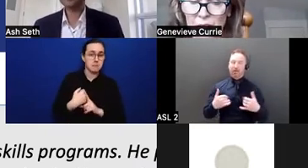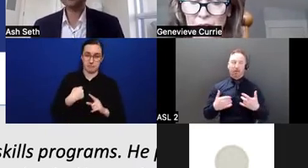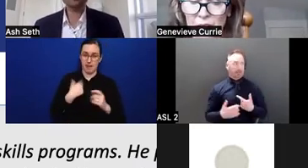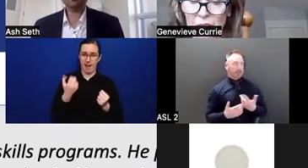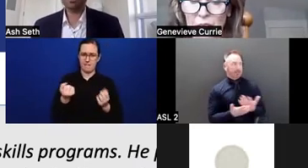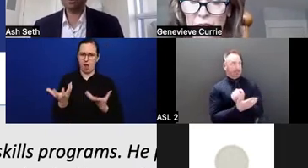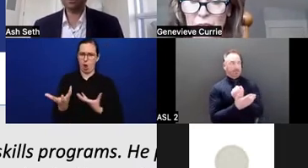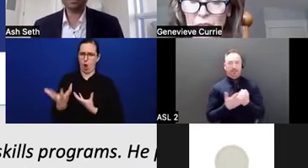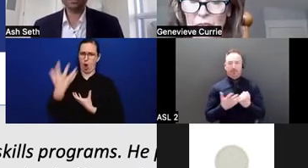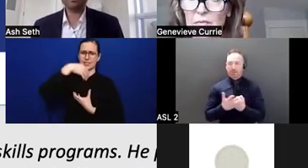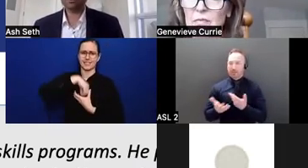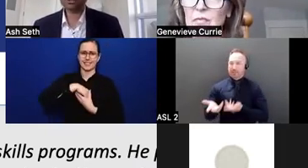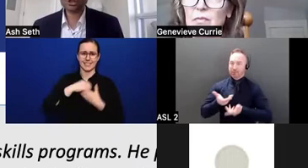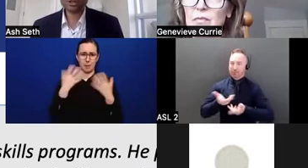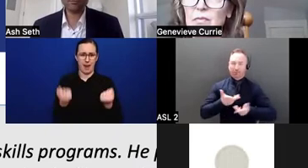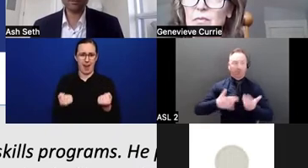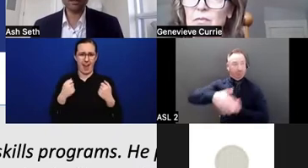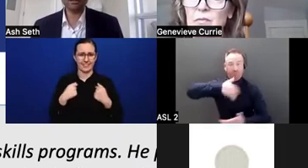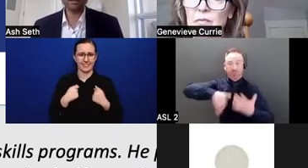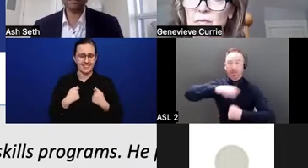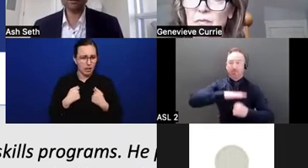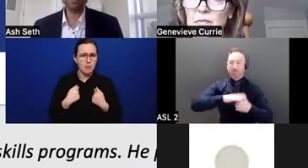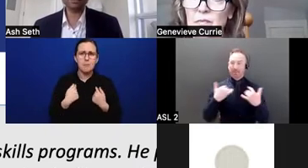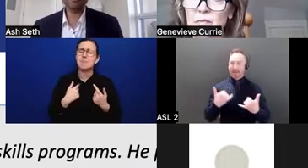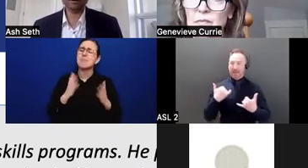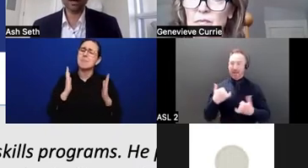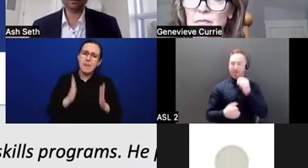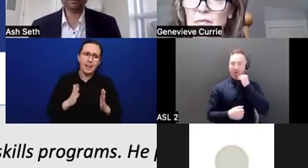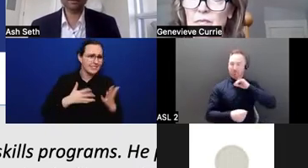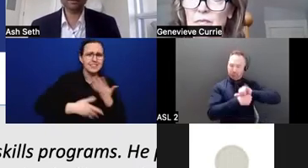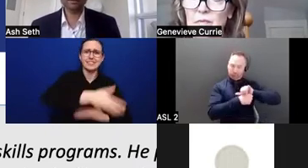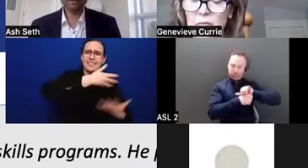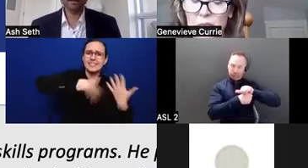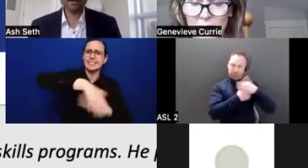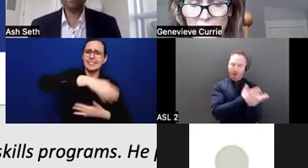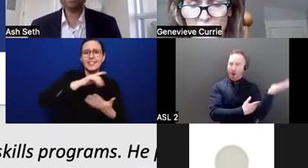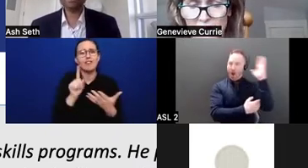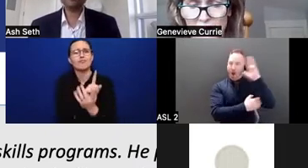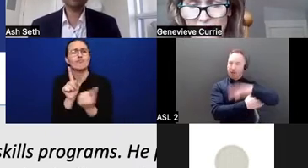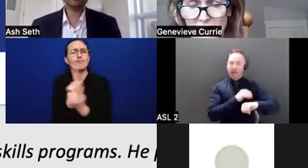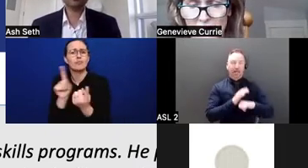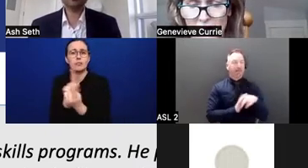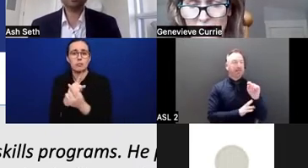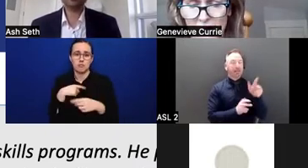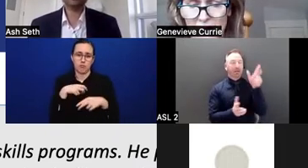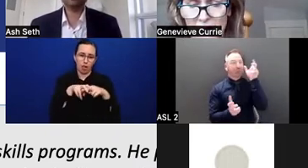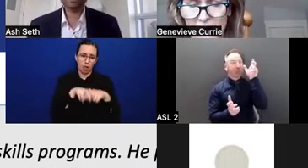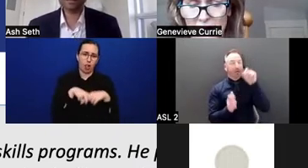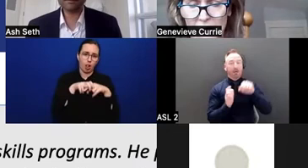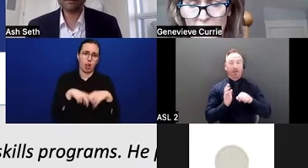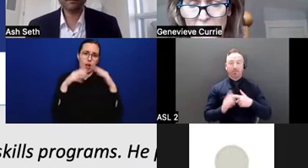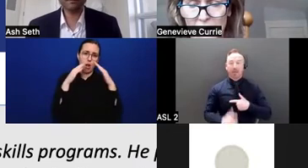I'd sit at home all day, watch TV, and do nothing for hours. and my sleep schedule just got messed up.